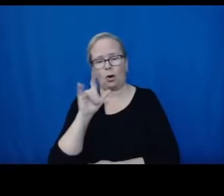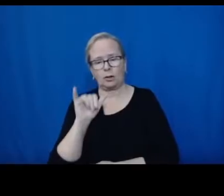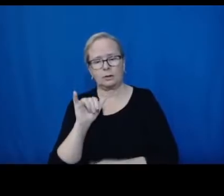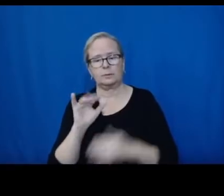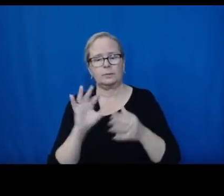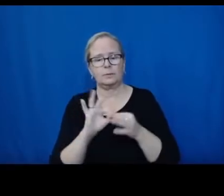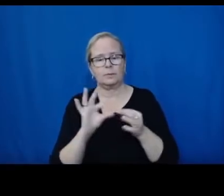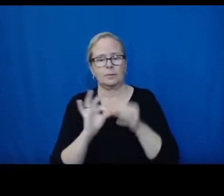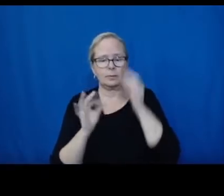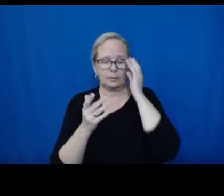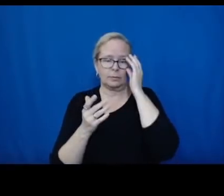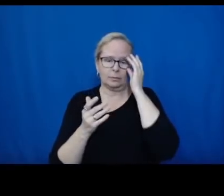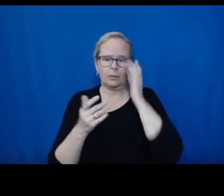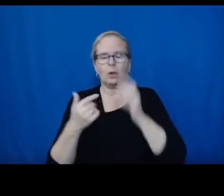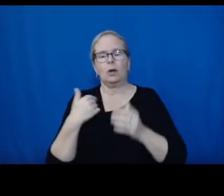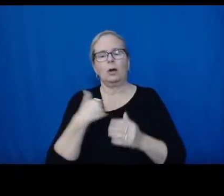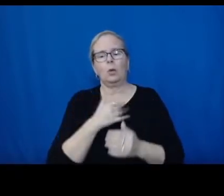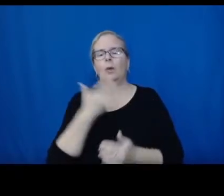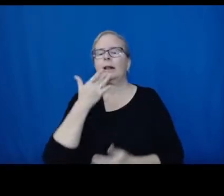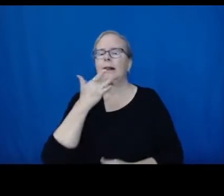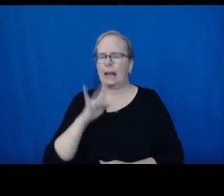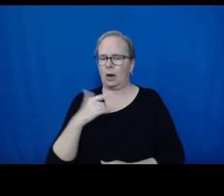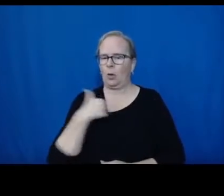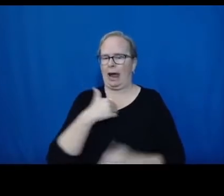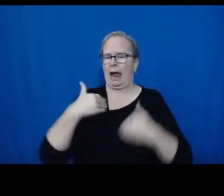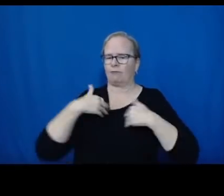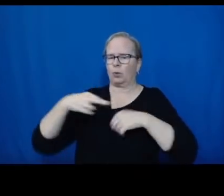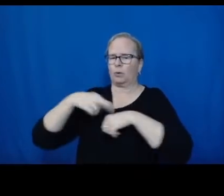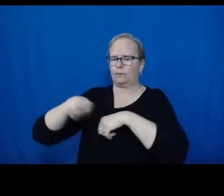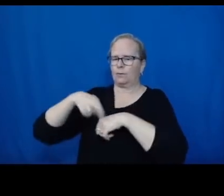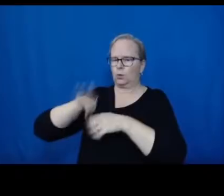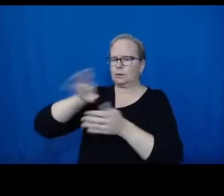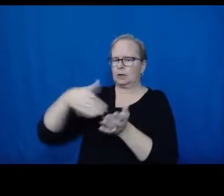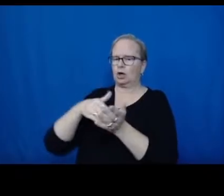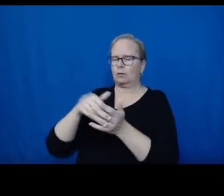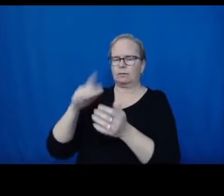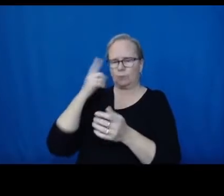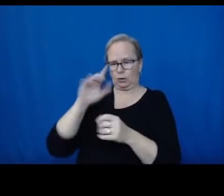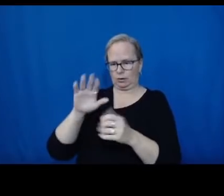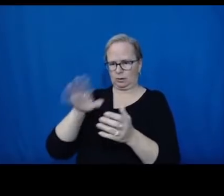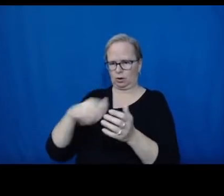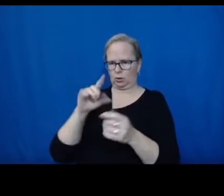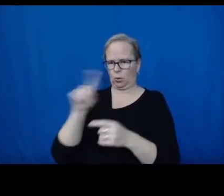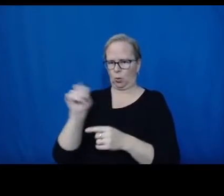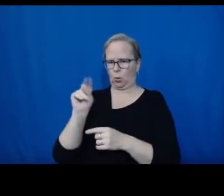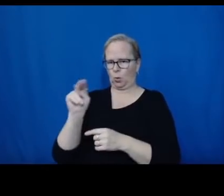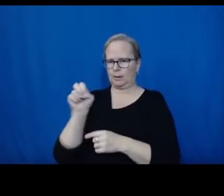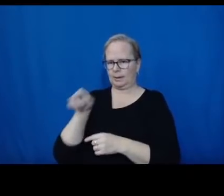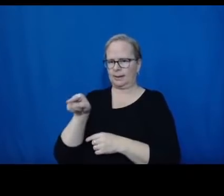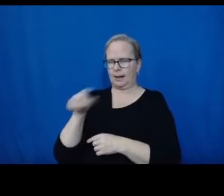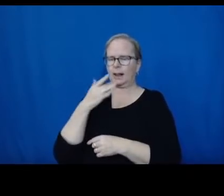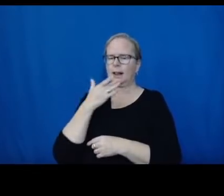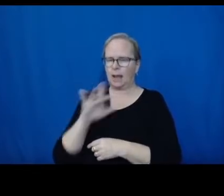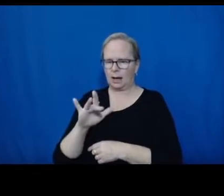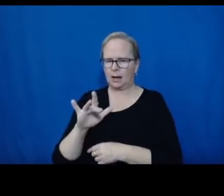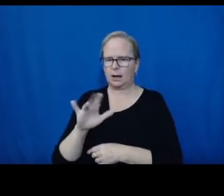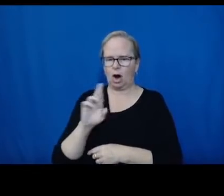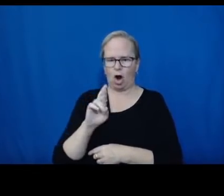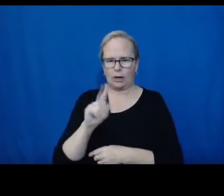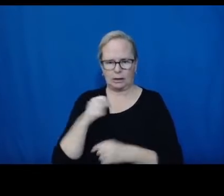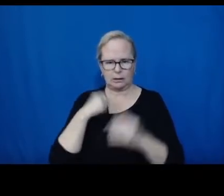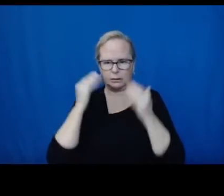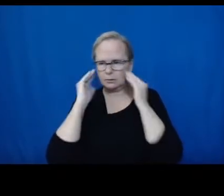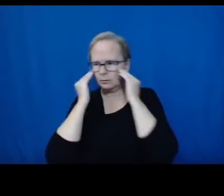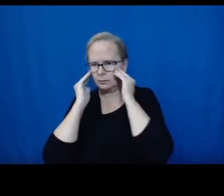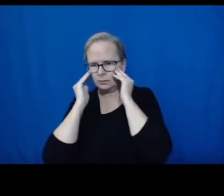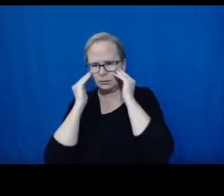like the referring center for the whole entire central zone. And so we don't have to worry about if there's going to be a respiratory